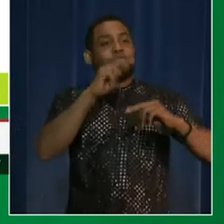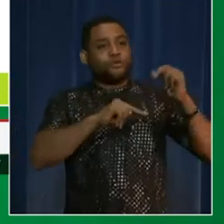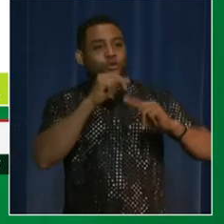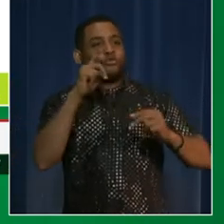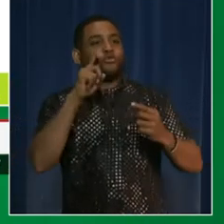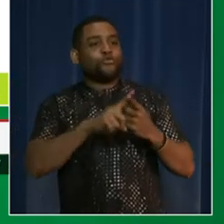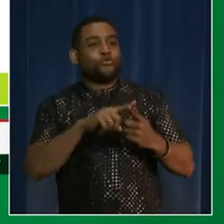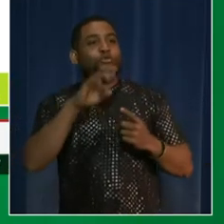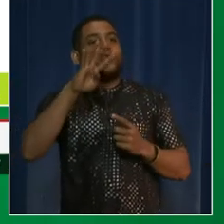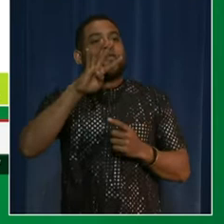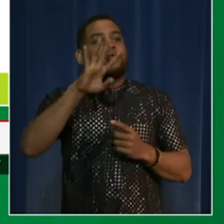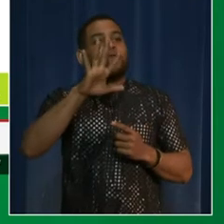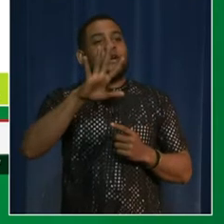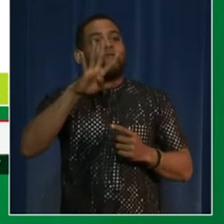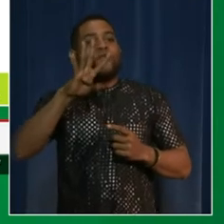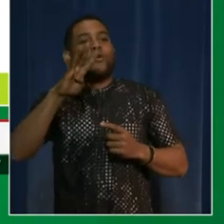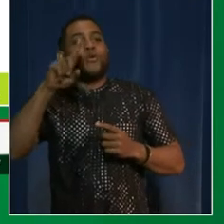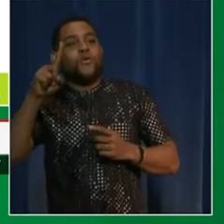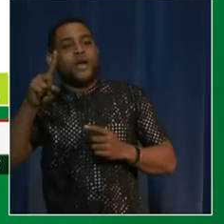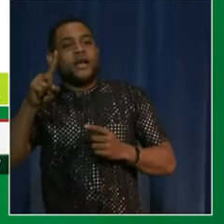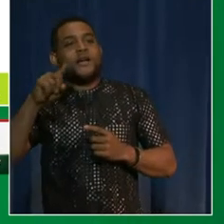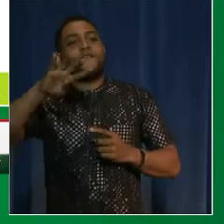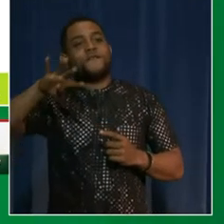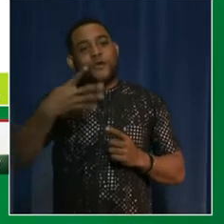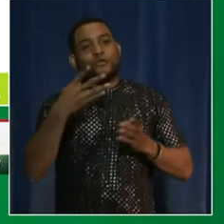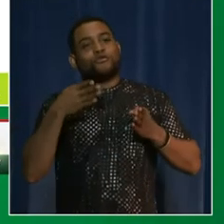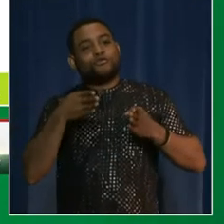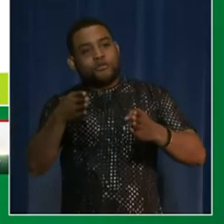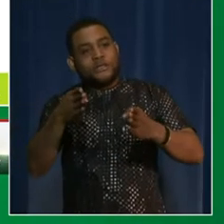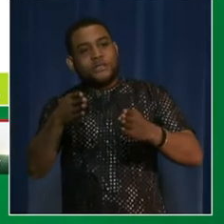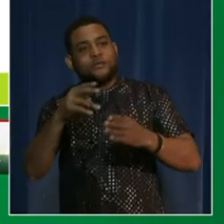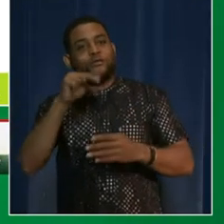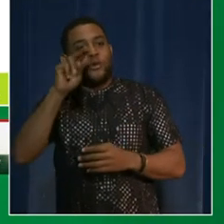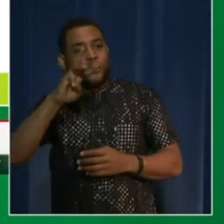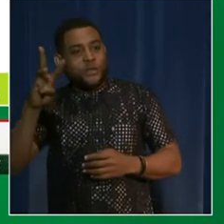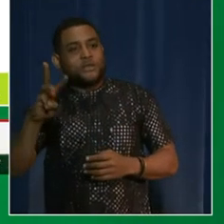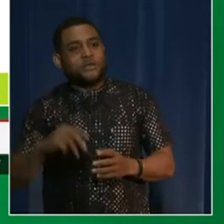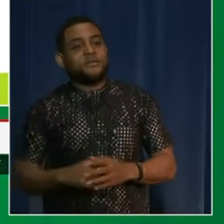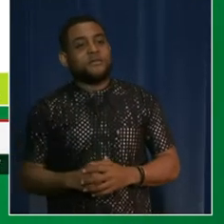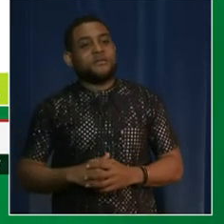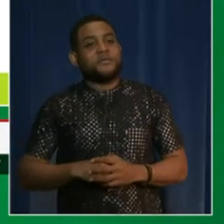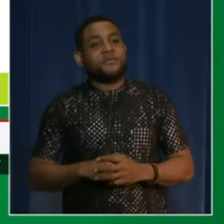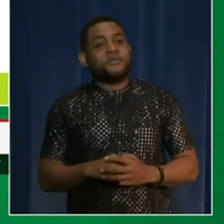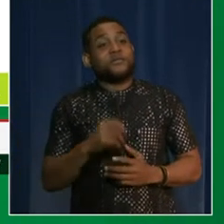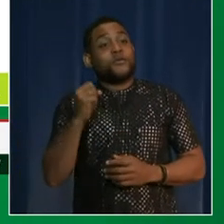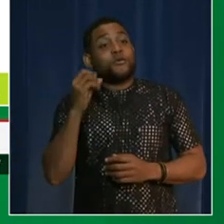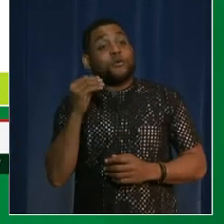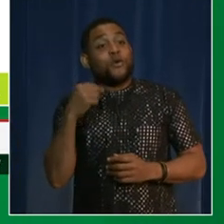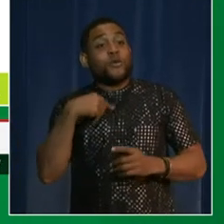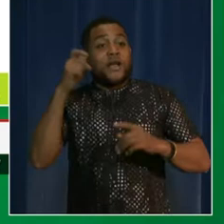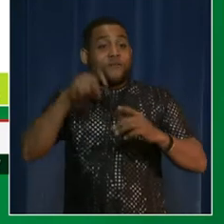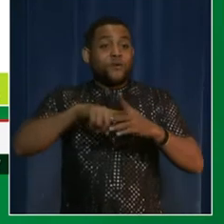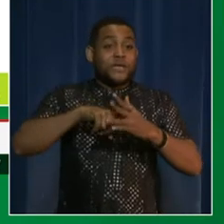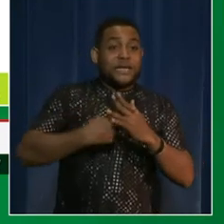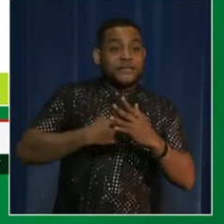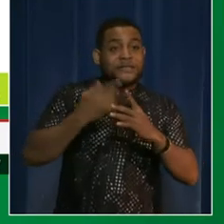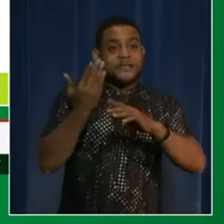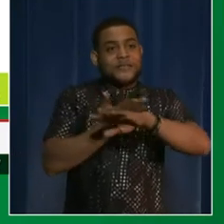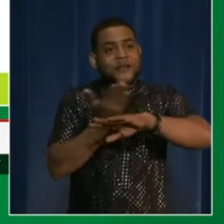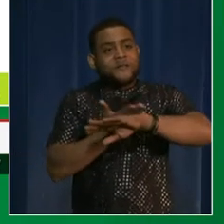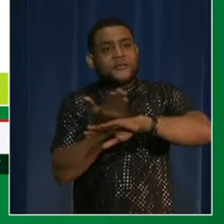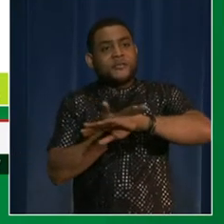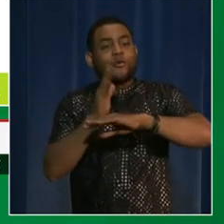respectively. In order to accommodate the MPD headquarters at the Marion Barry Building, renovations will take place on